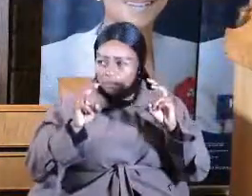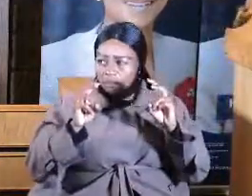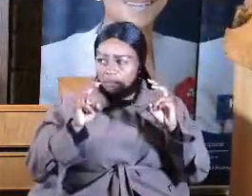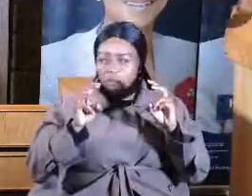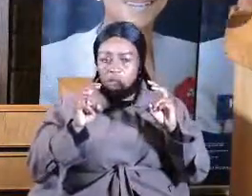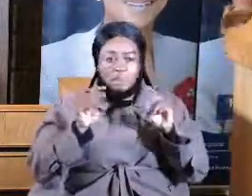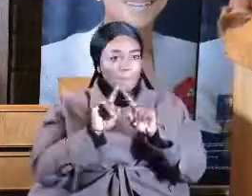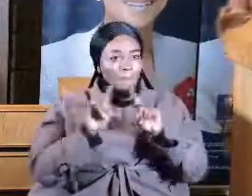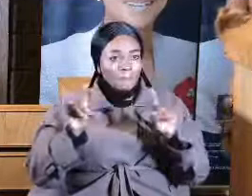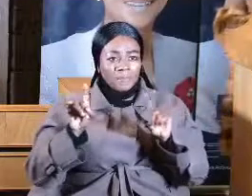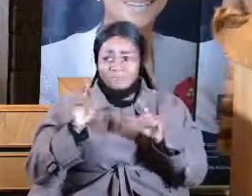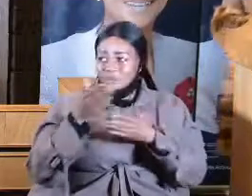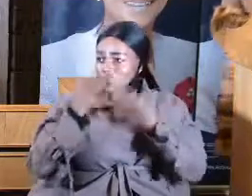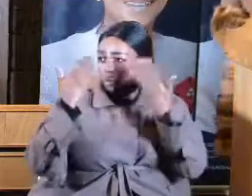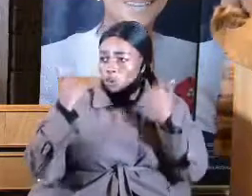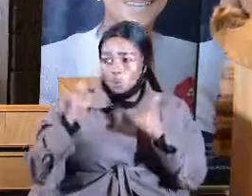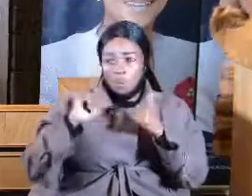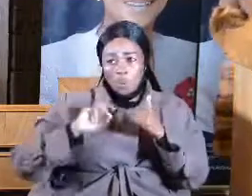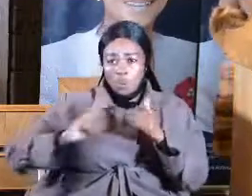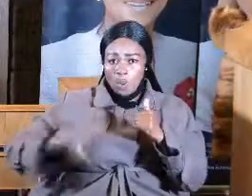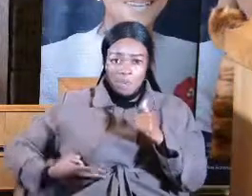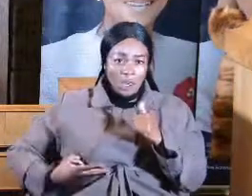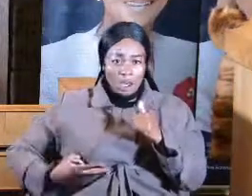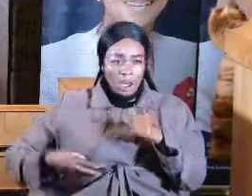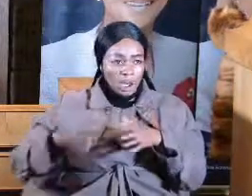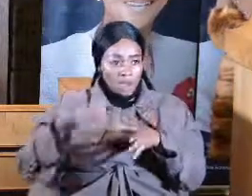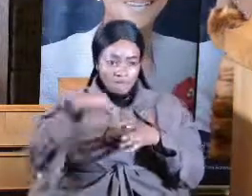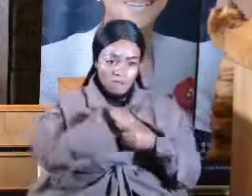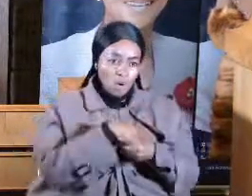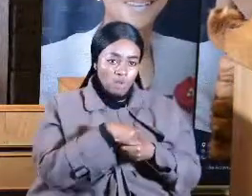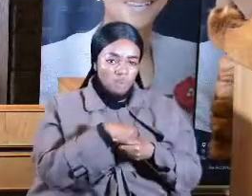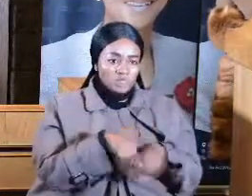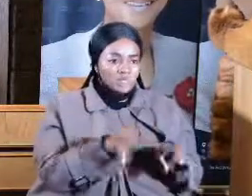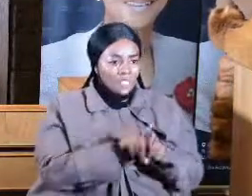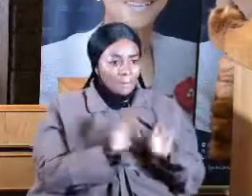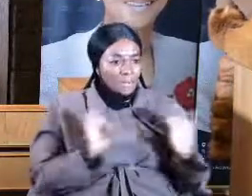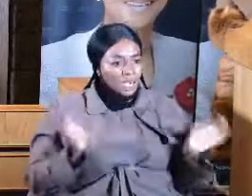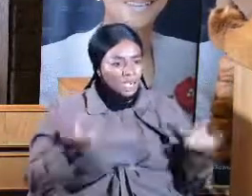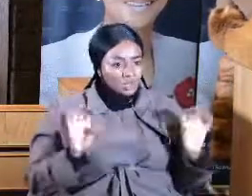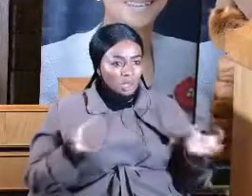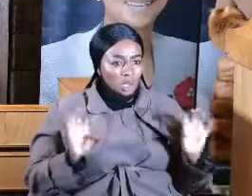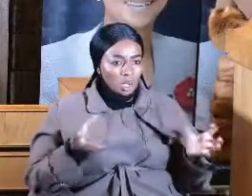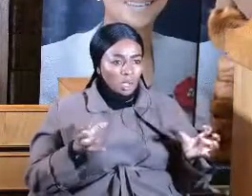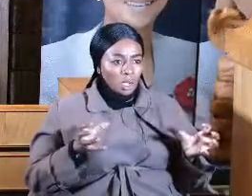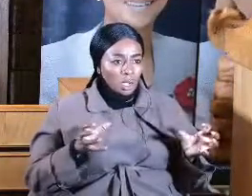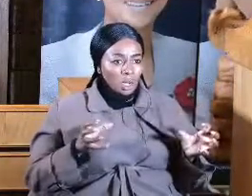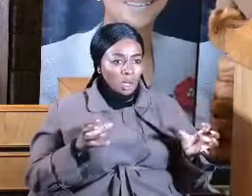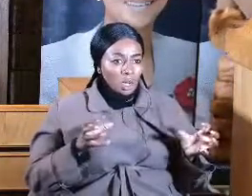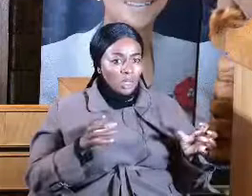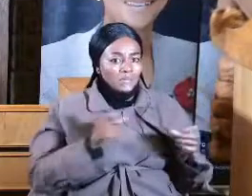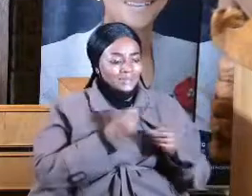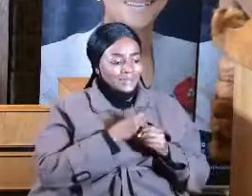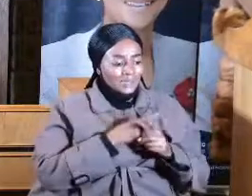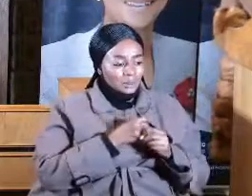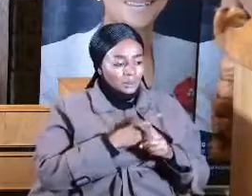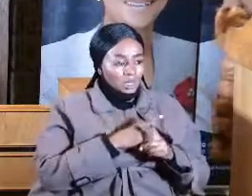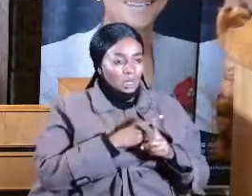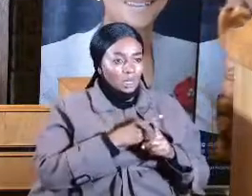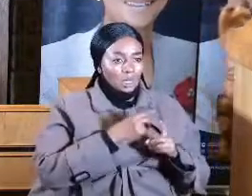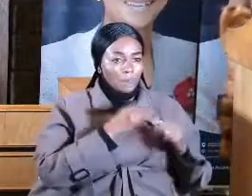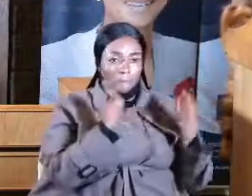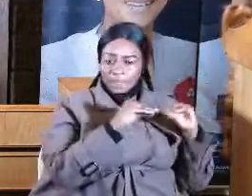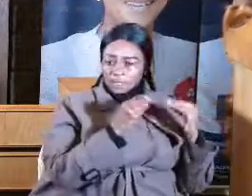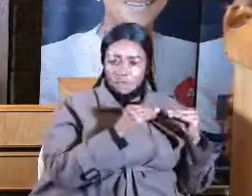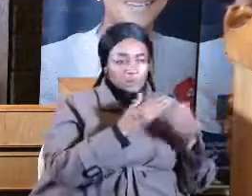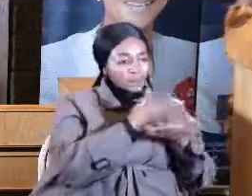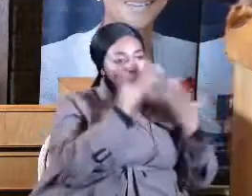And we don't know any women. You listen to radios, popular shows about taxi industry. They don't even